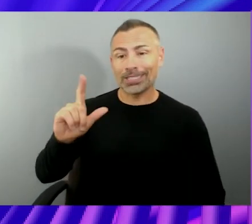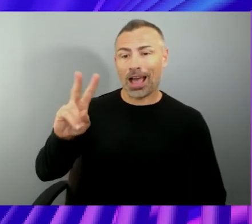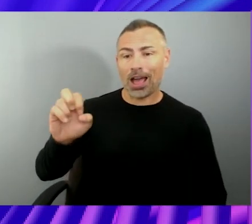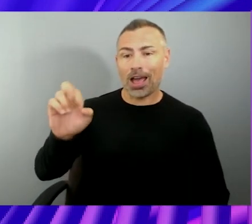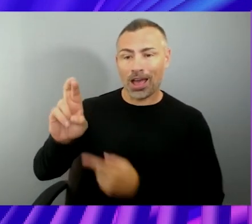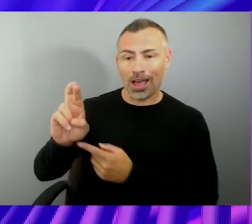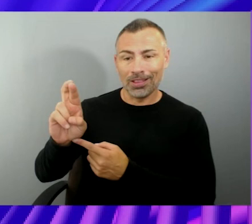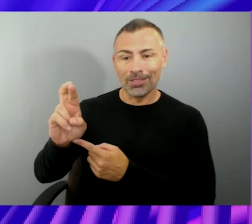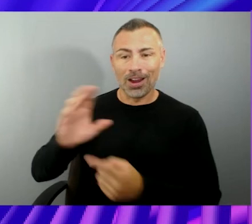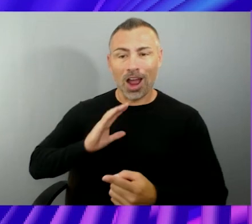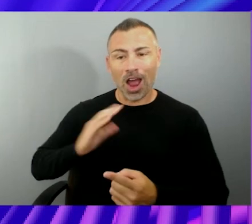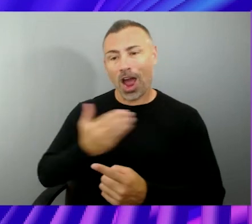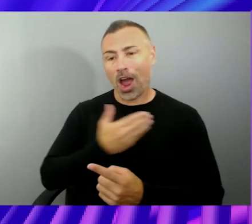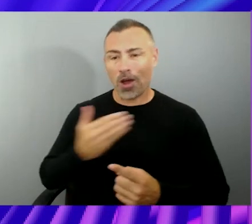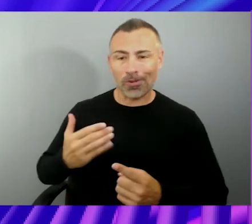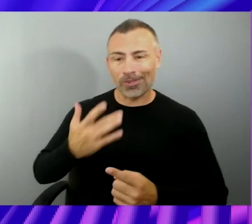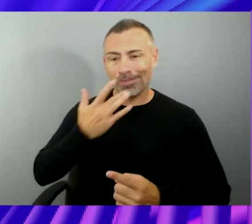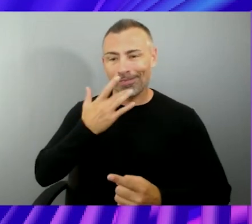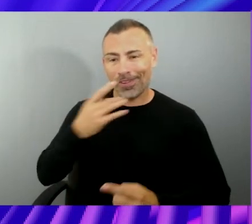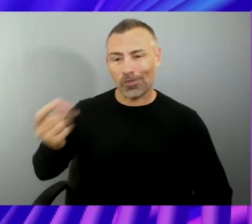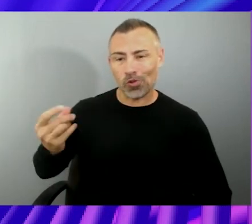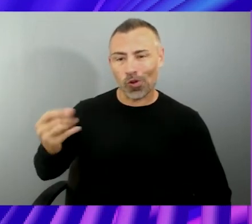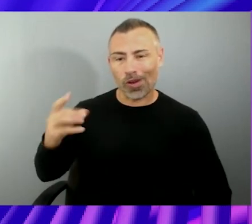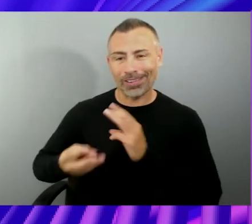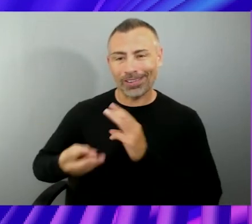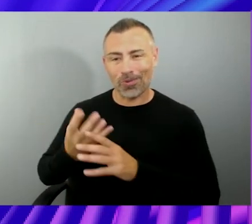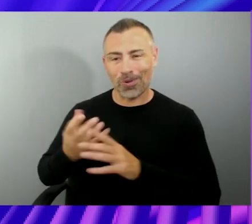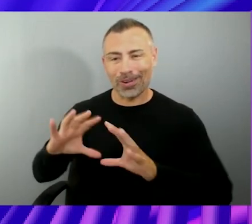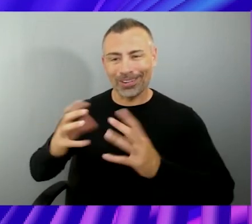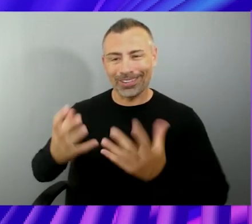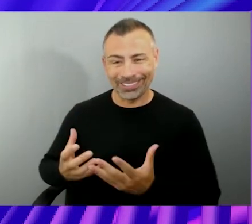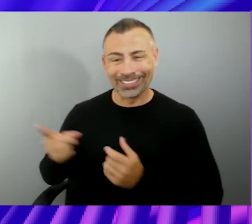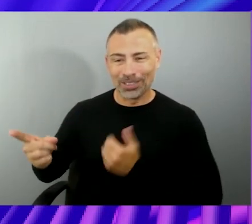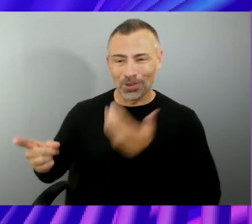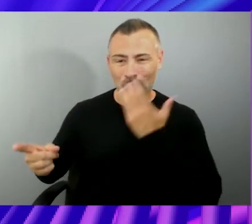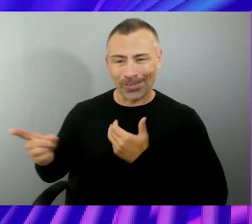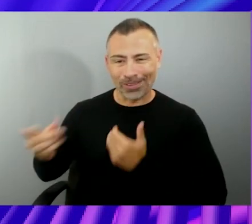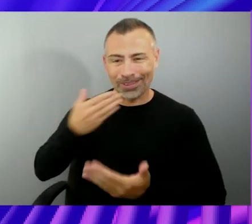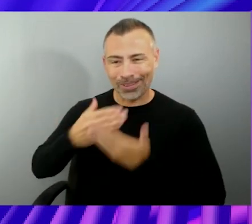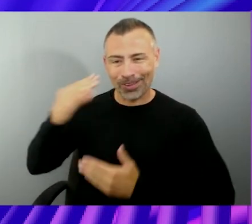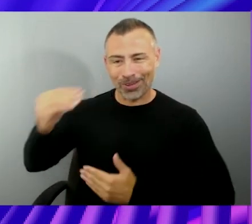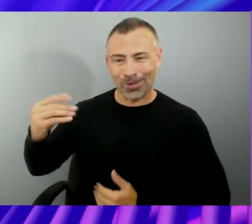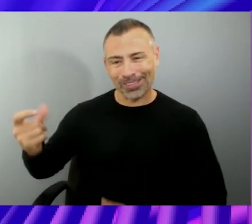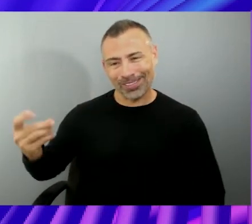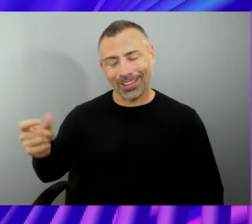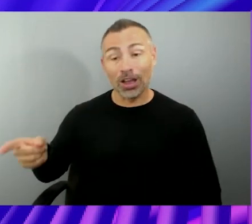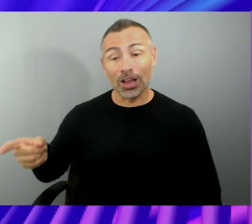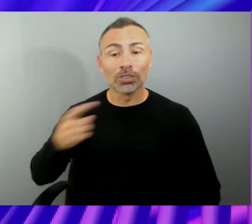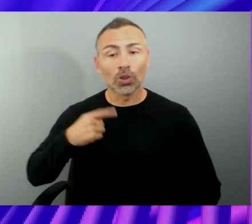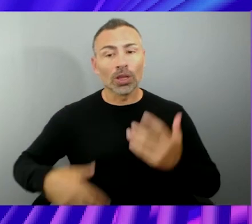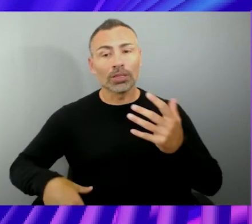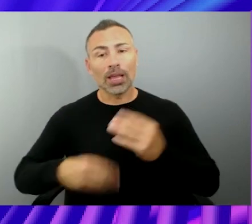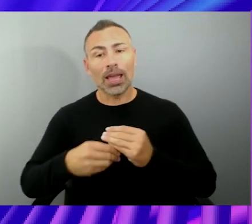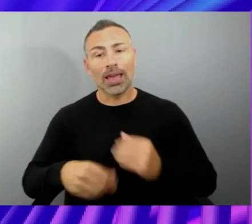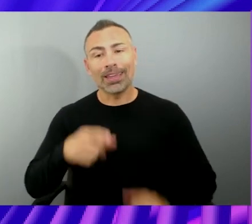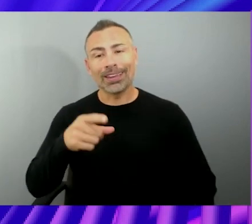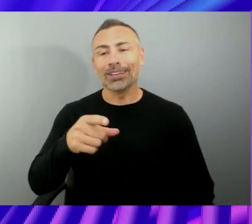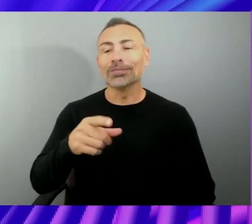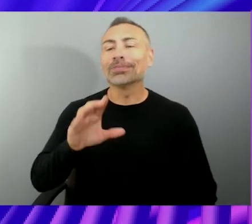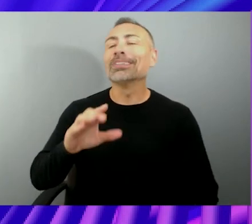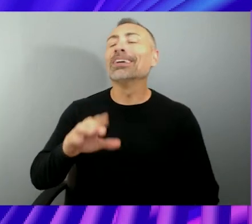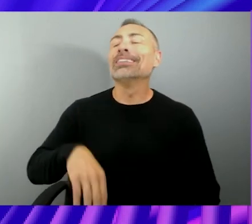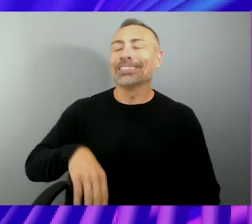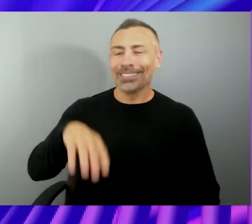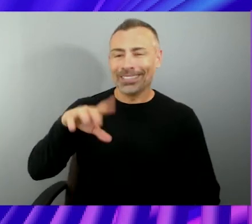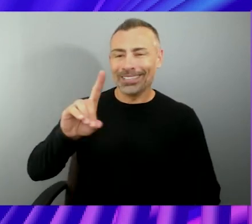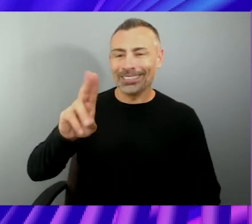awesome, he's a good boy. And we can see that he uploaded duck soup. Oliver's a very hungry puppy.